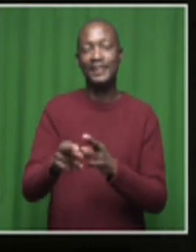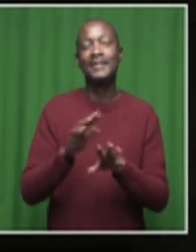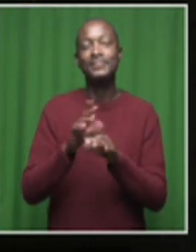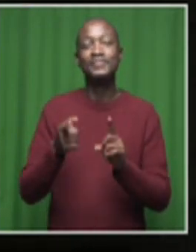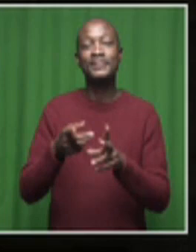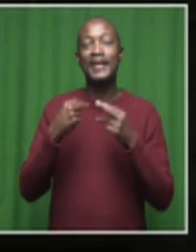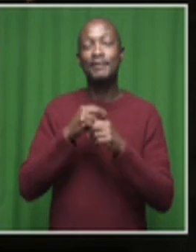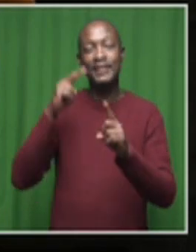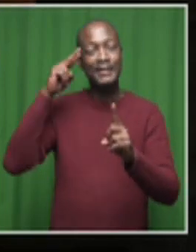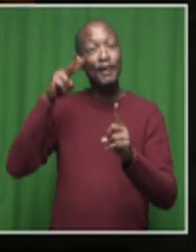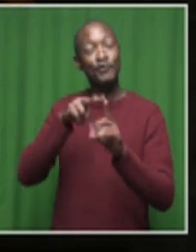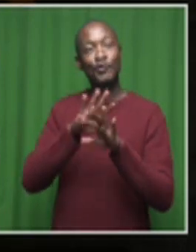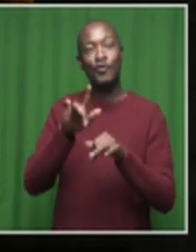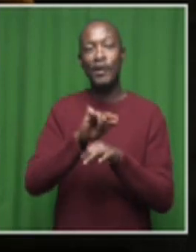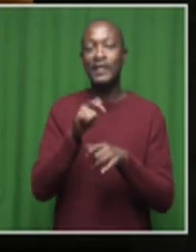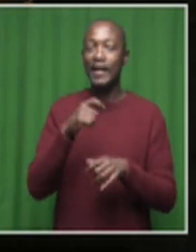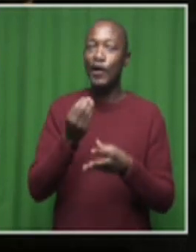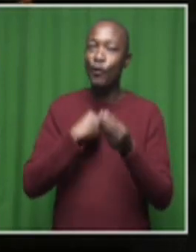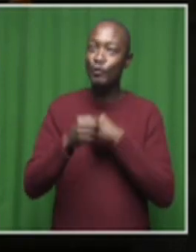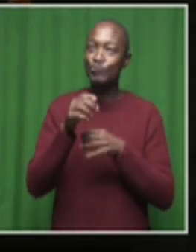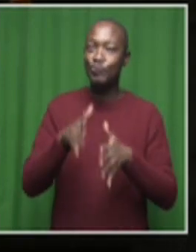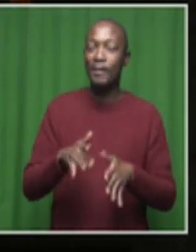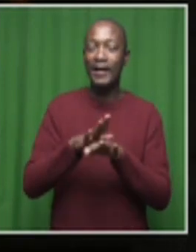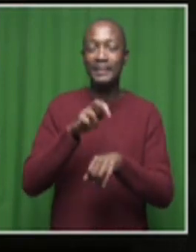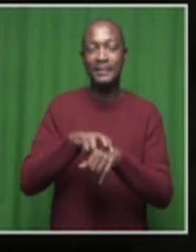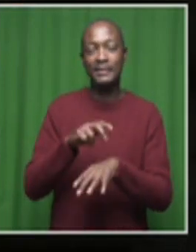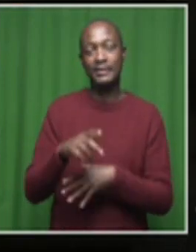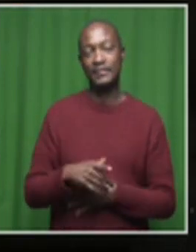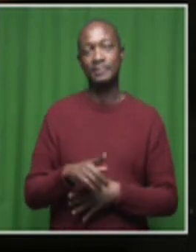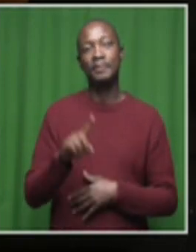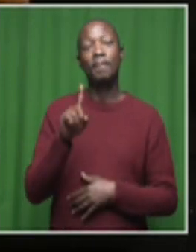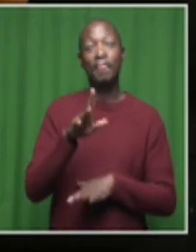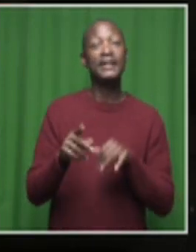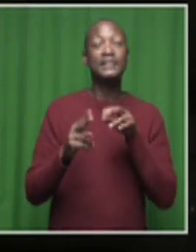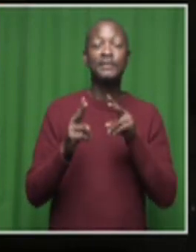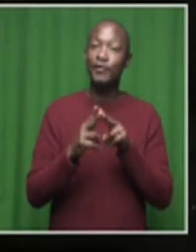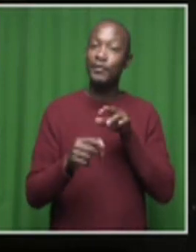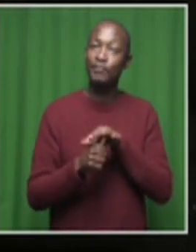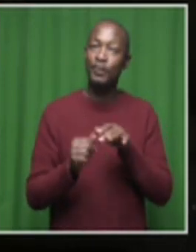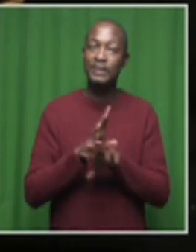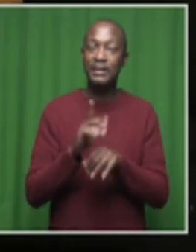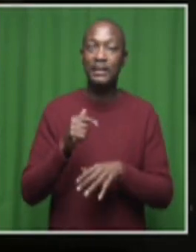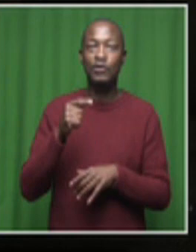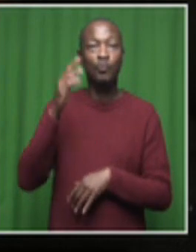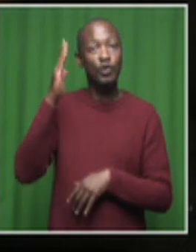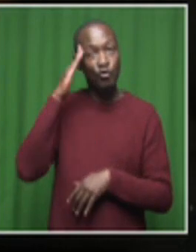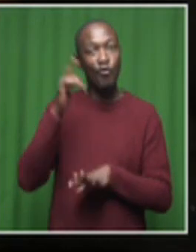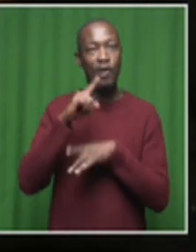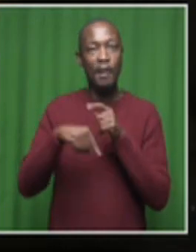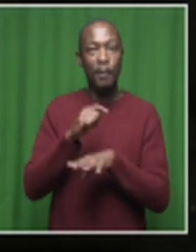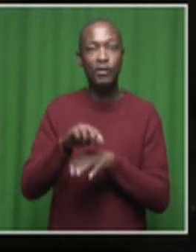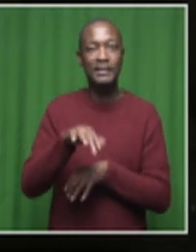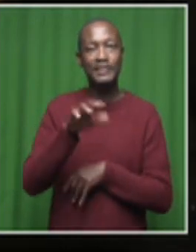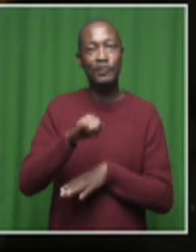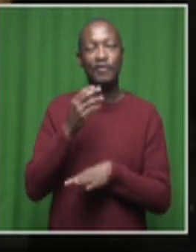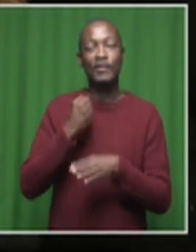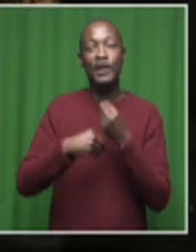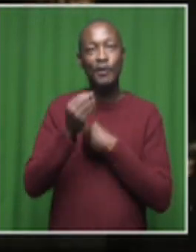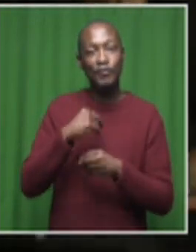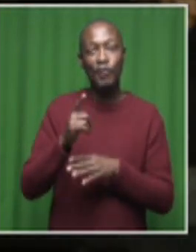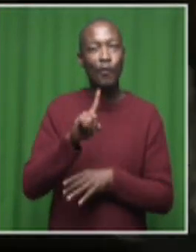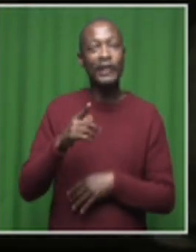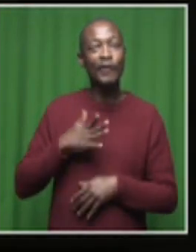of what the consumer needs and wants are. So it's important that we know about the consumers, South African consumers, what they